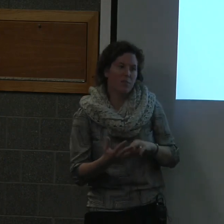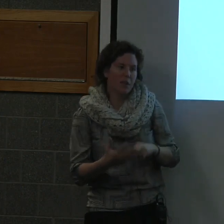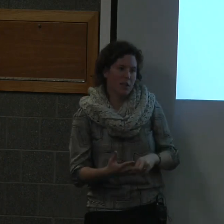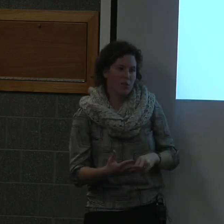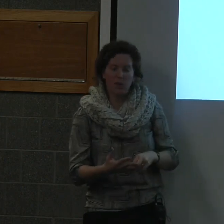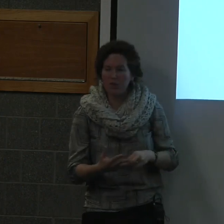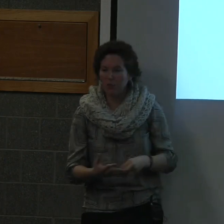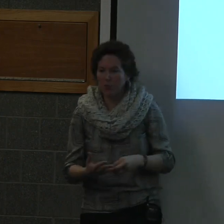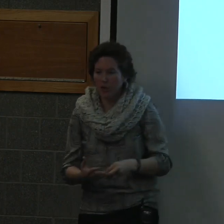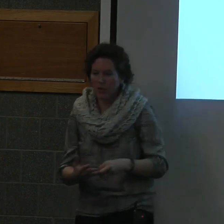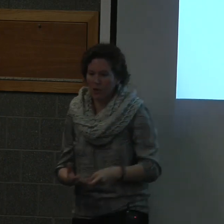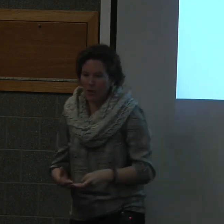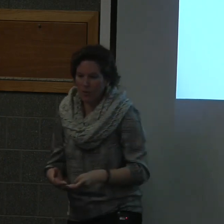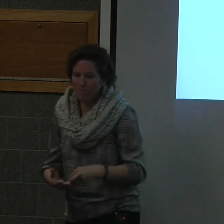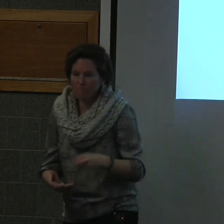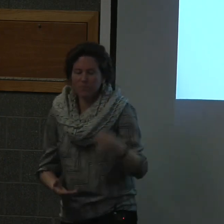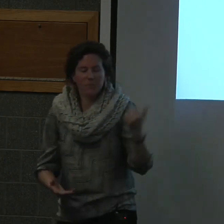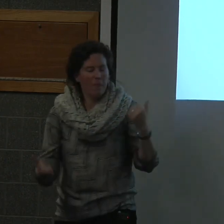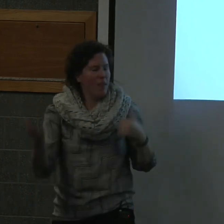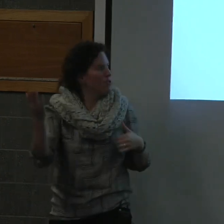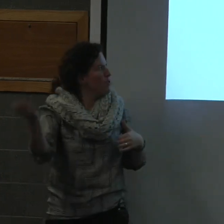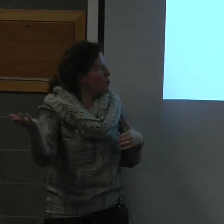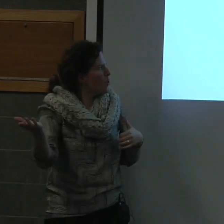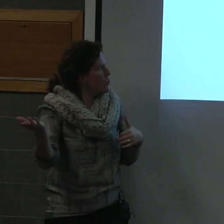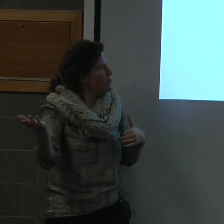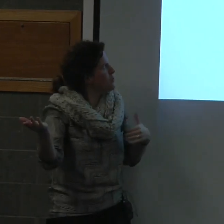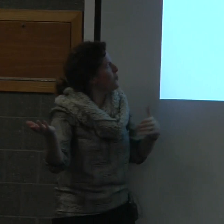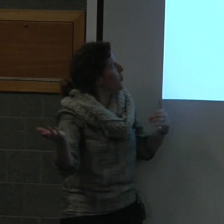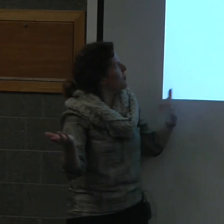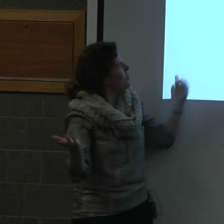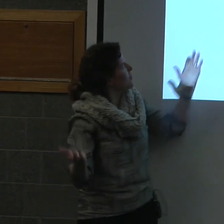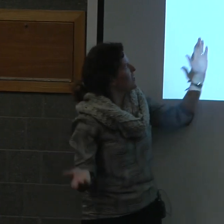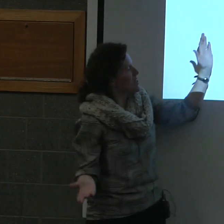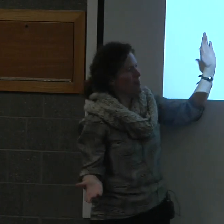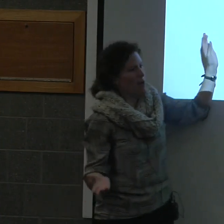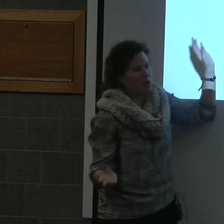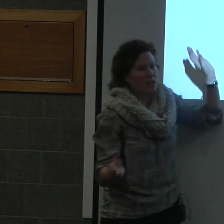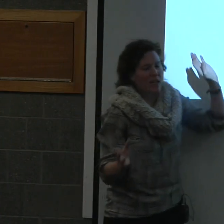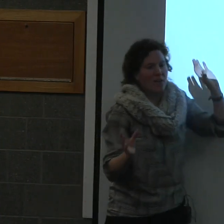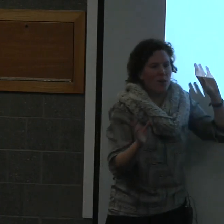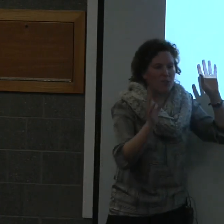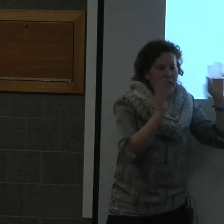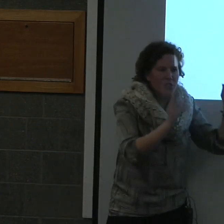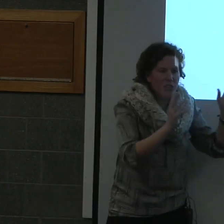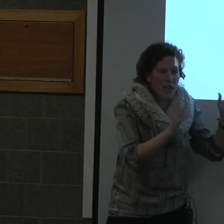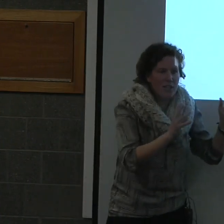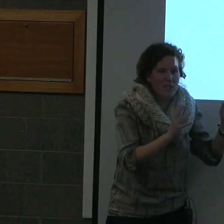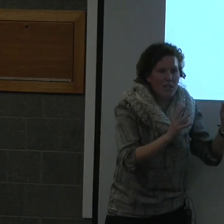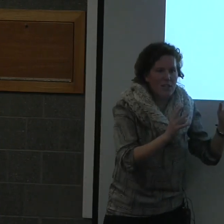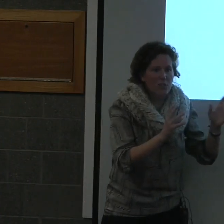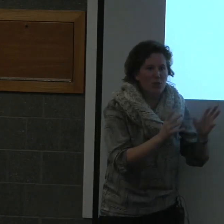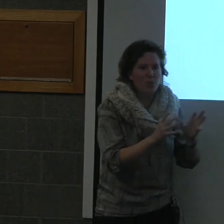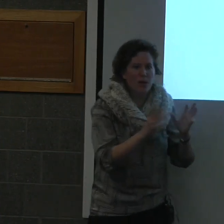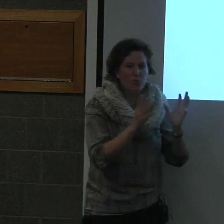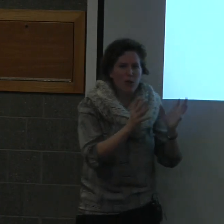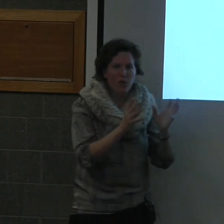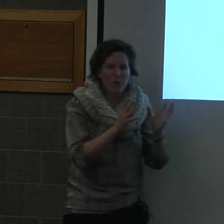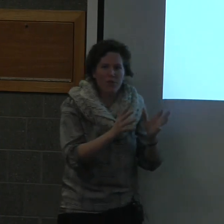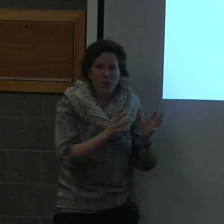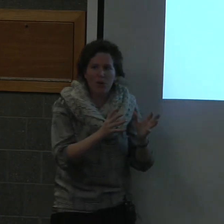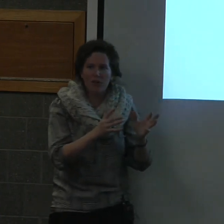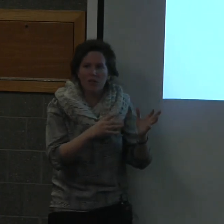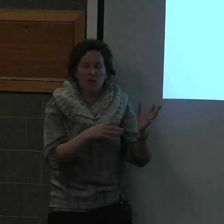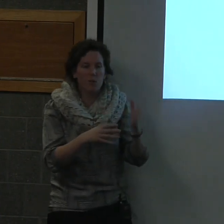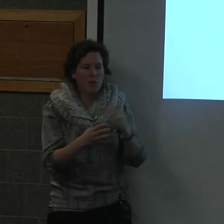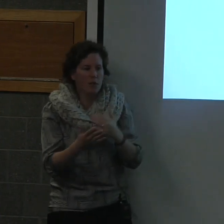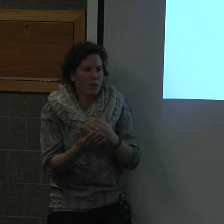or where you'd like to place one if you write your own. So there was a question before about thinking about, there are teaching case studies, so you might